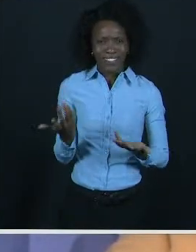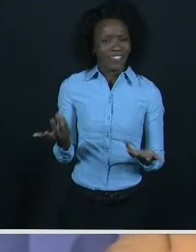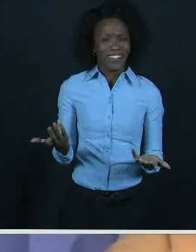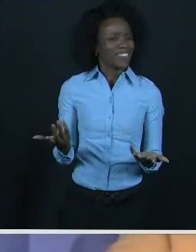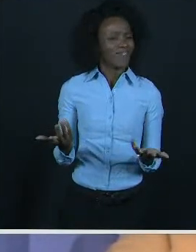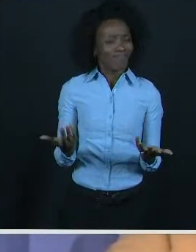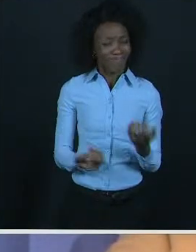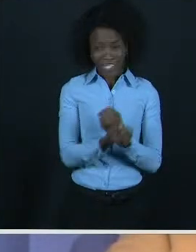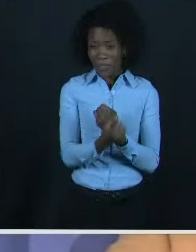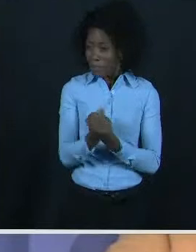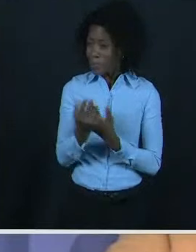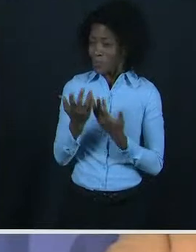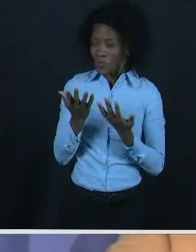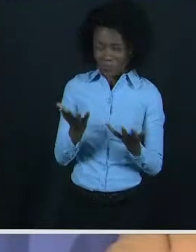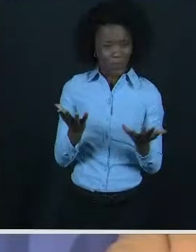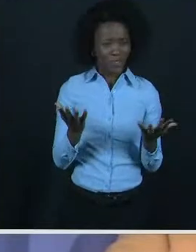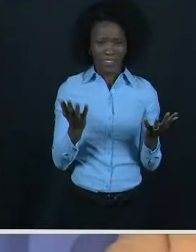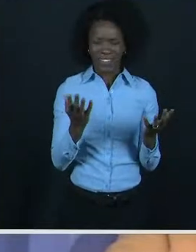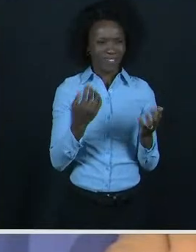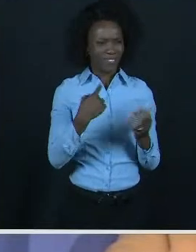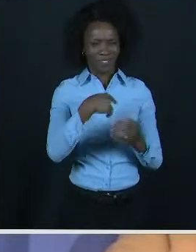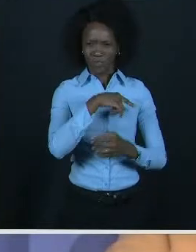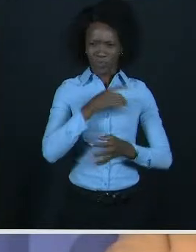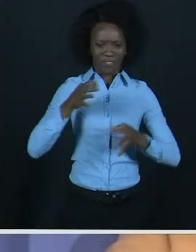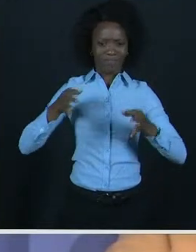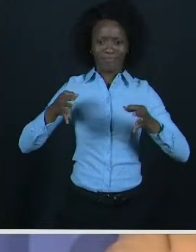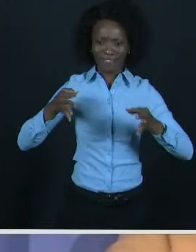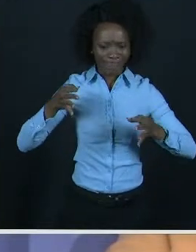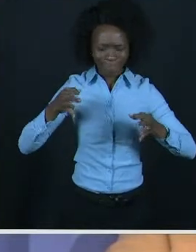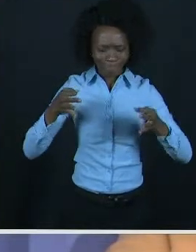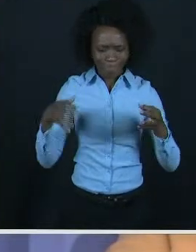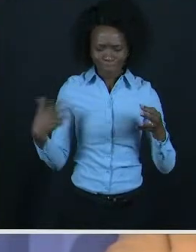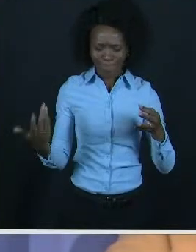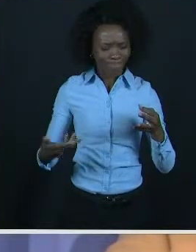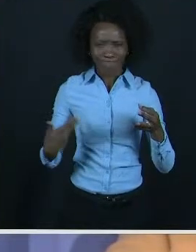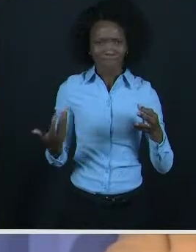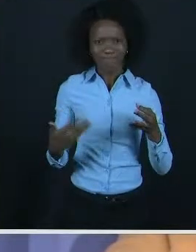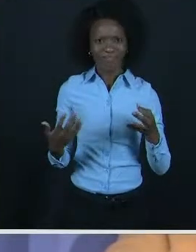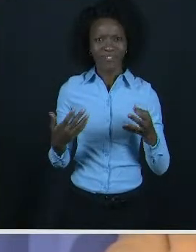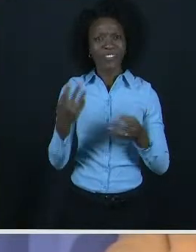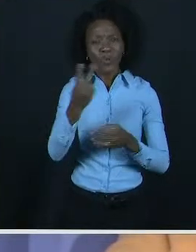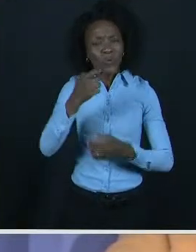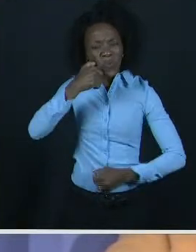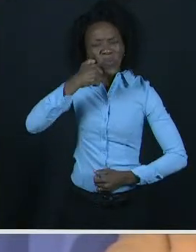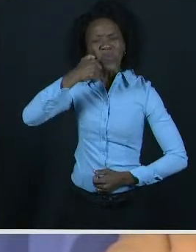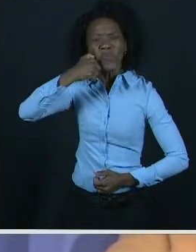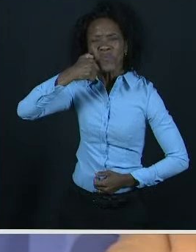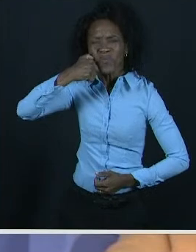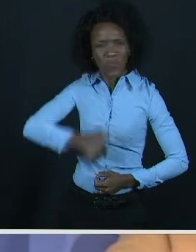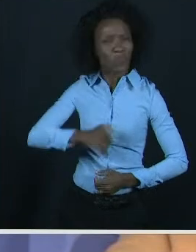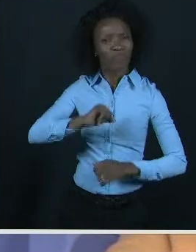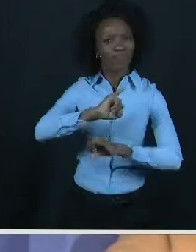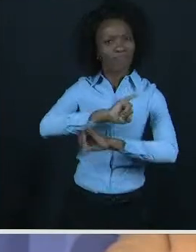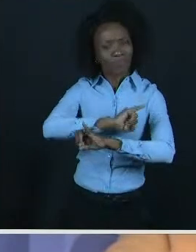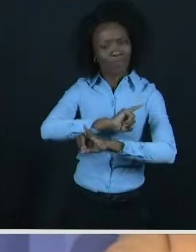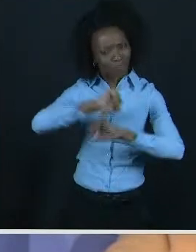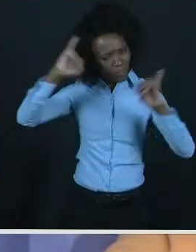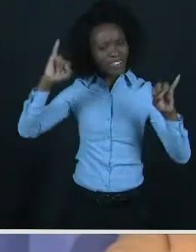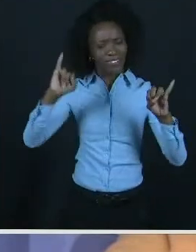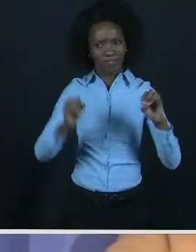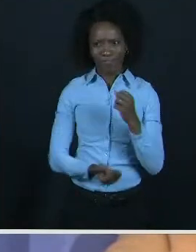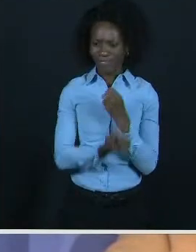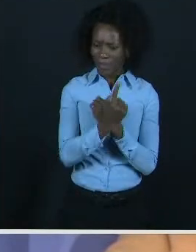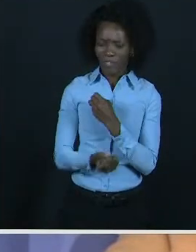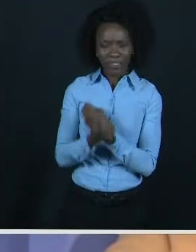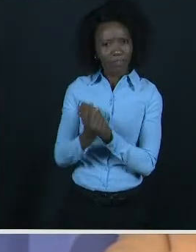words that we can use to describe them and the horrific manner in which all